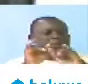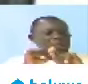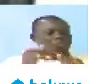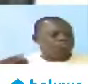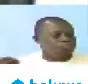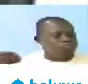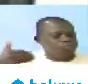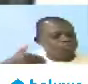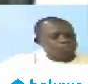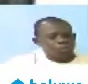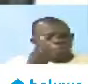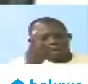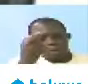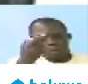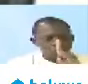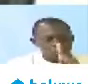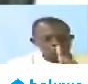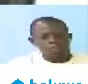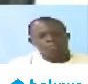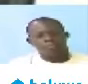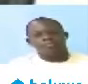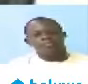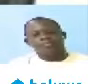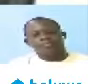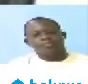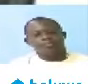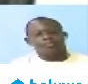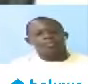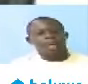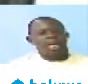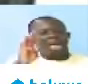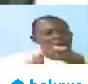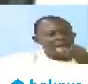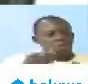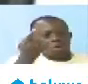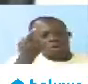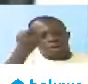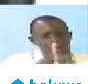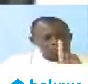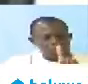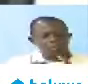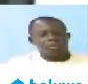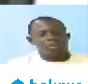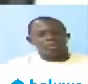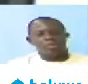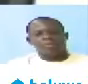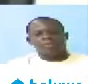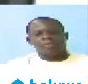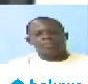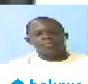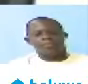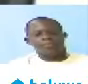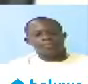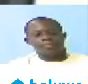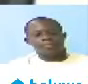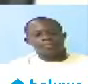to maybe 1 month. So karkilin we were nawarongan. By the end of that 1 month, Aro Charles Taylor were